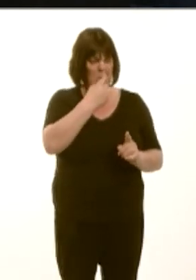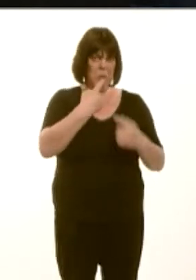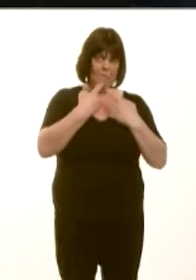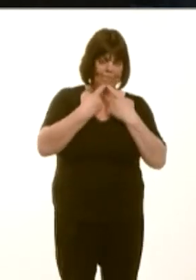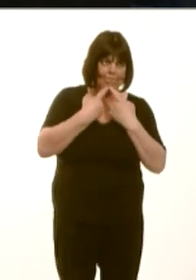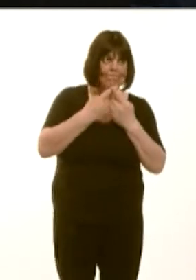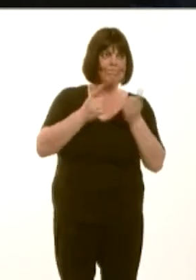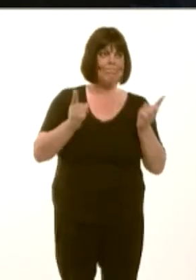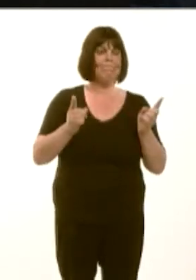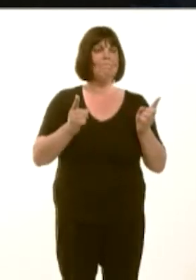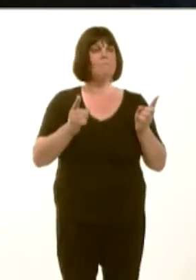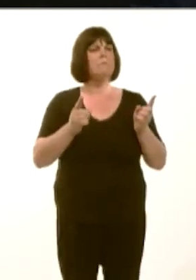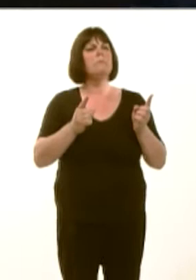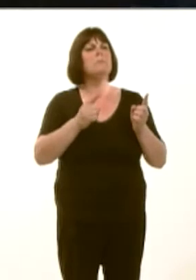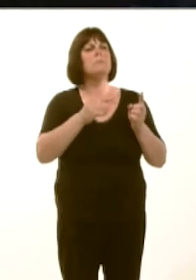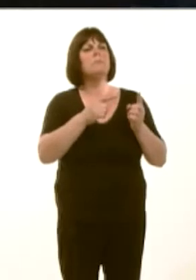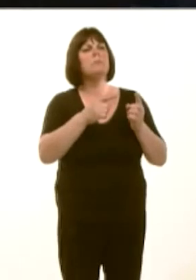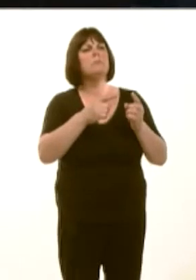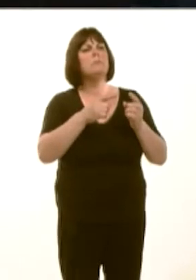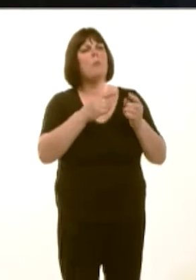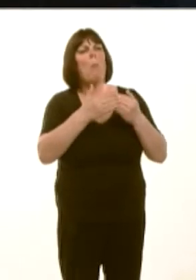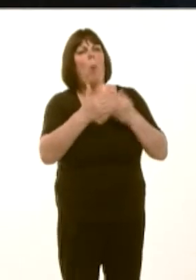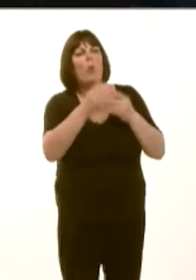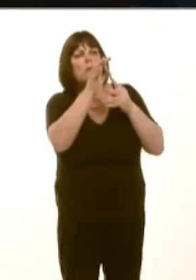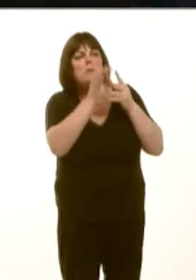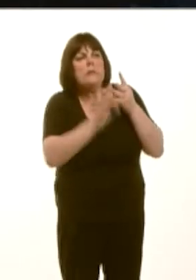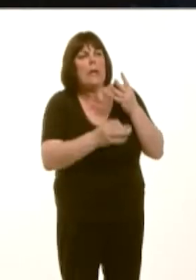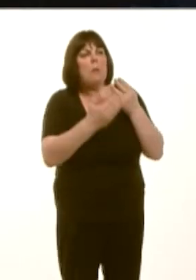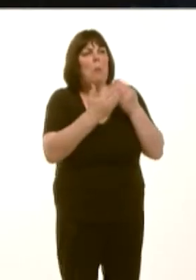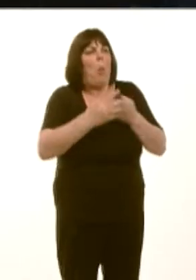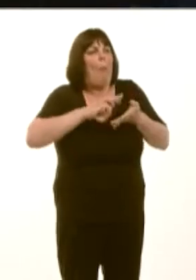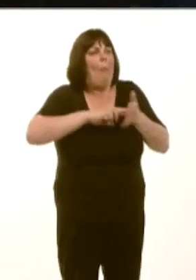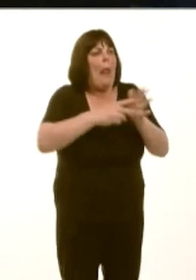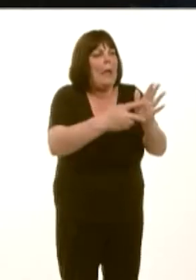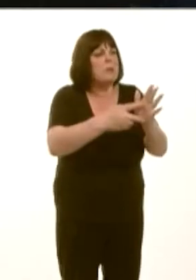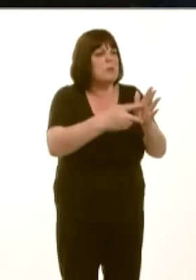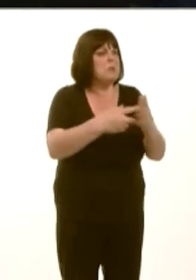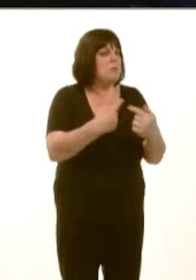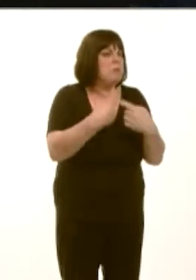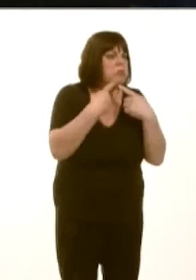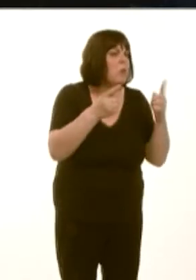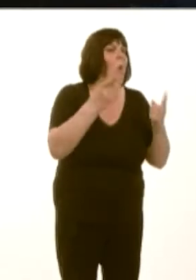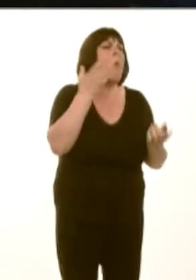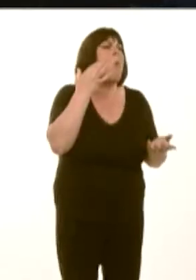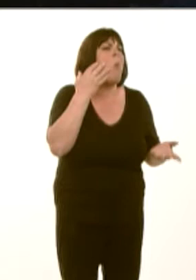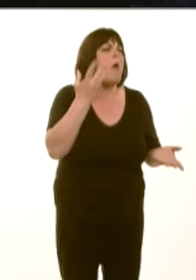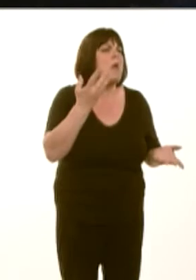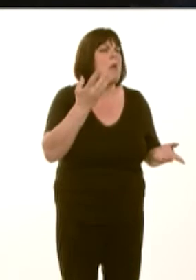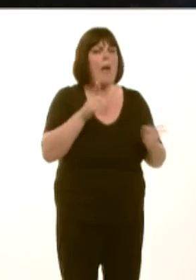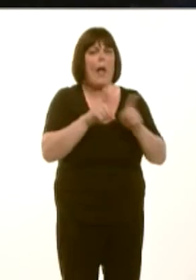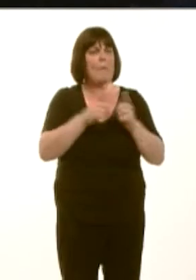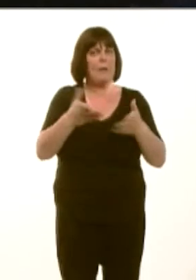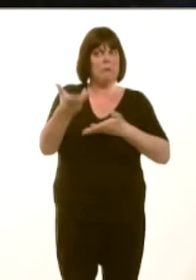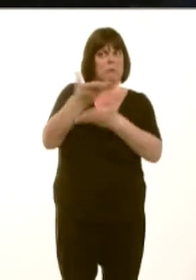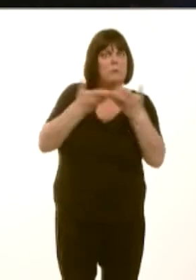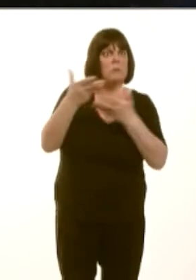to when you expect to outline more detail, and indeed, can you outline what discussions you've had with transport operators within